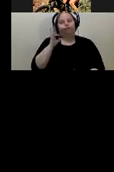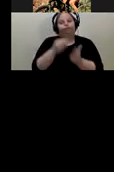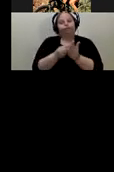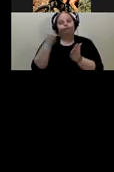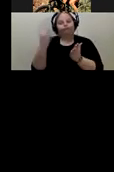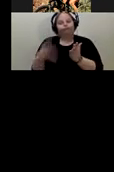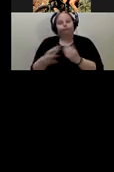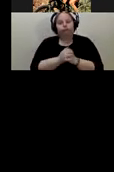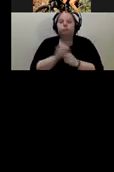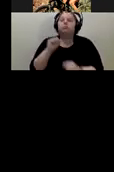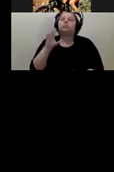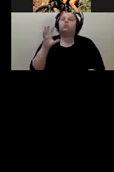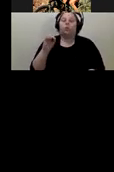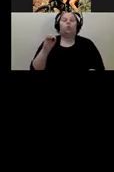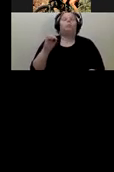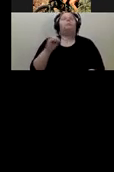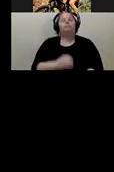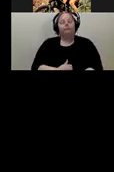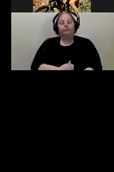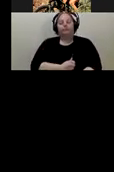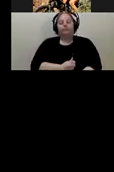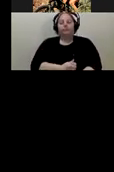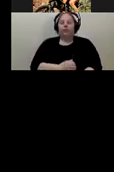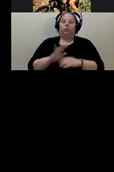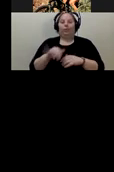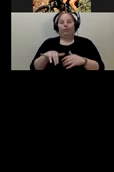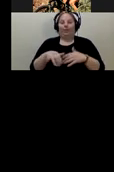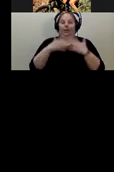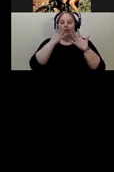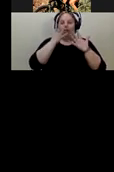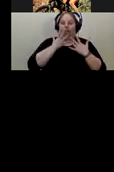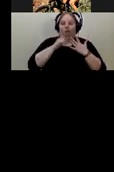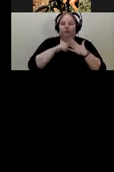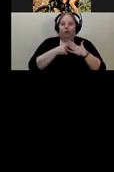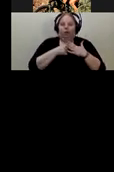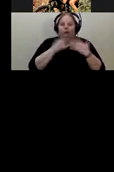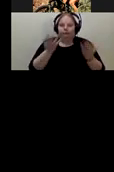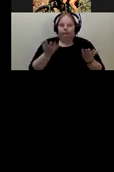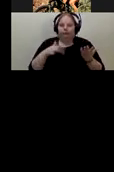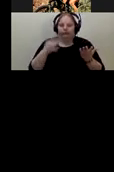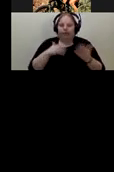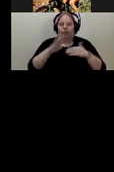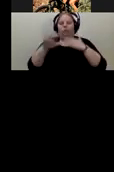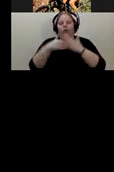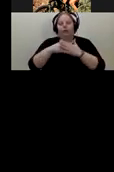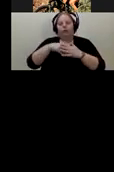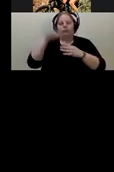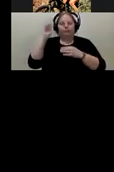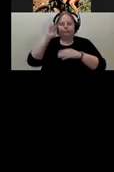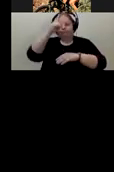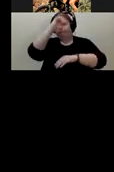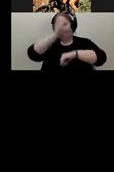So with that perky start, I did want to just put us all in the mindset. I think